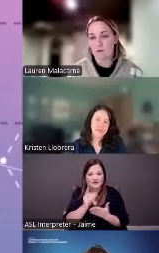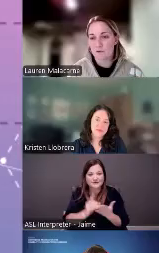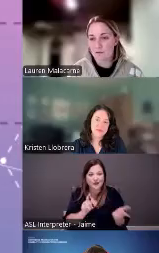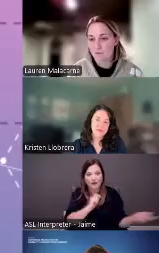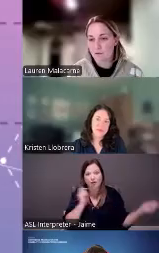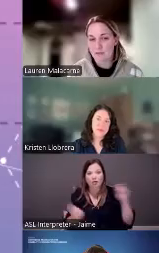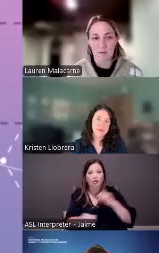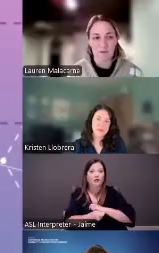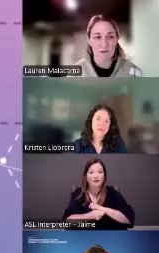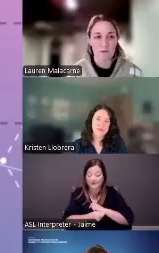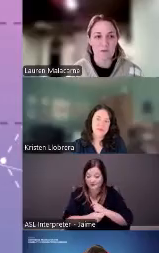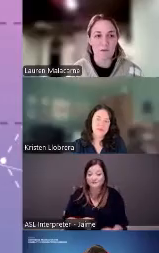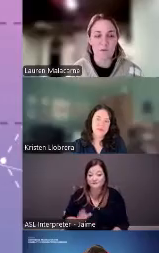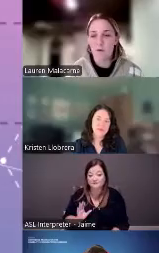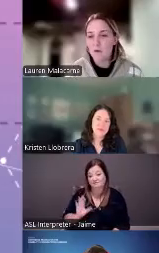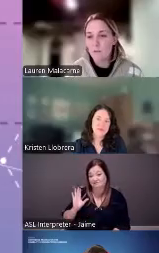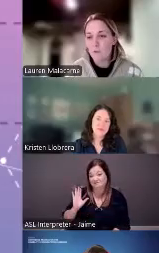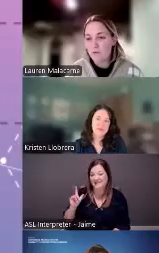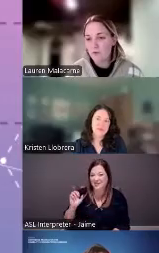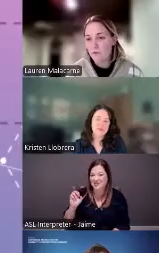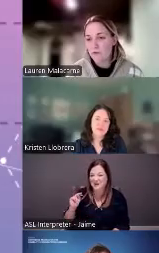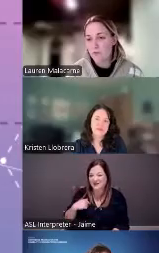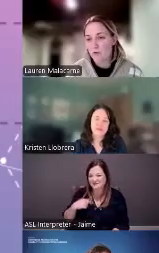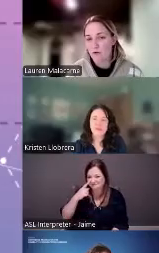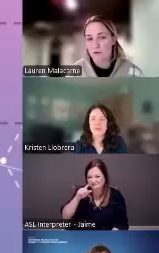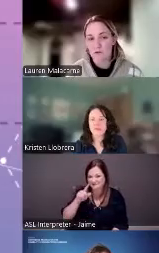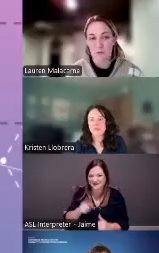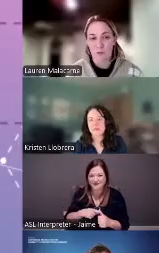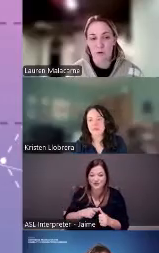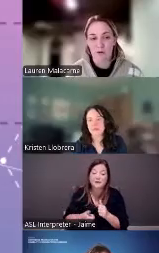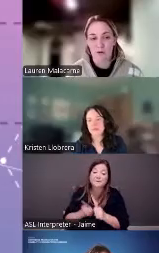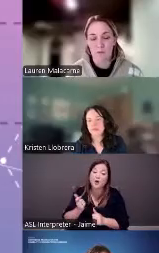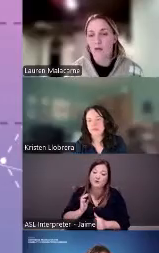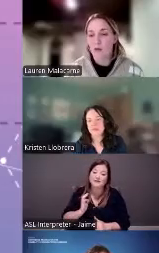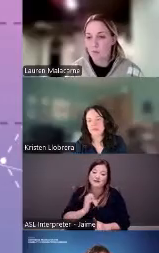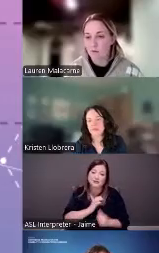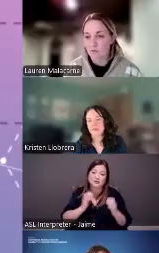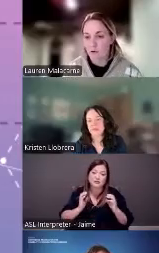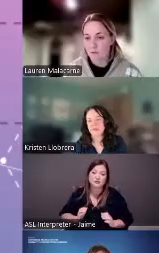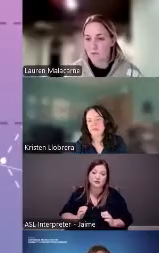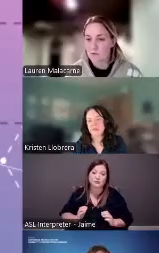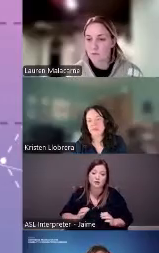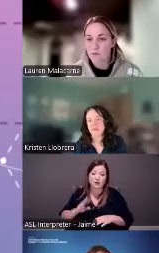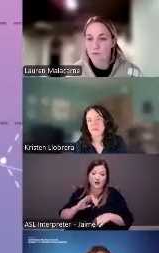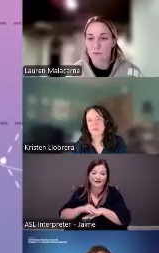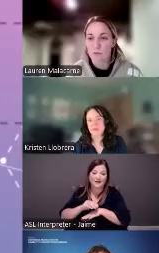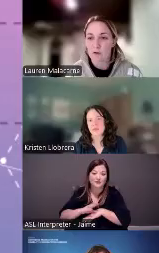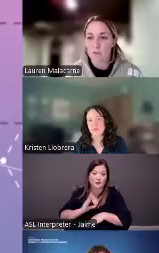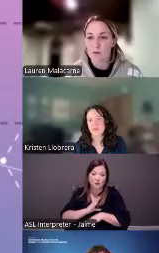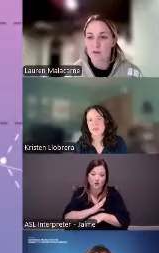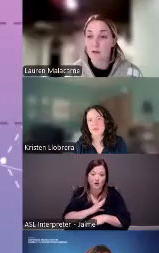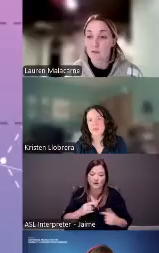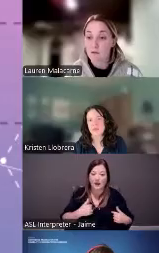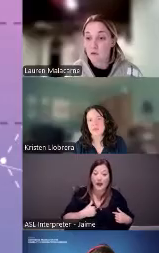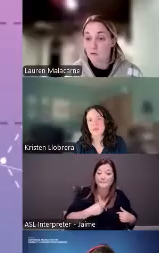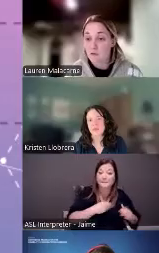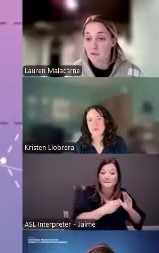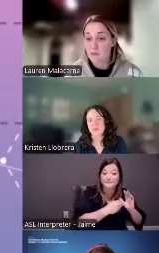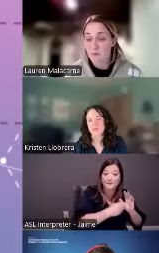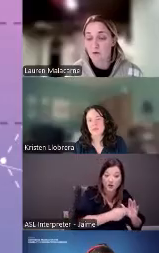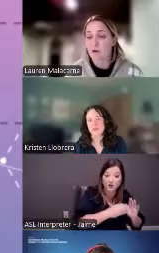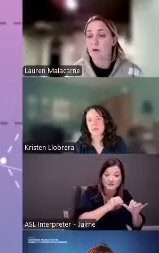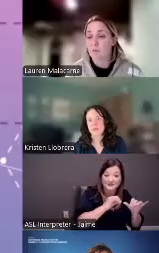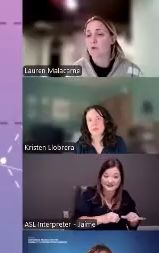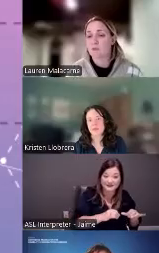Yeah, so I'll take the first step at this one. So most of our consumer advisory board, again, I'm part of the model systems crew at the University